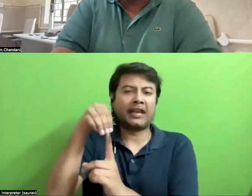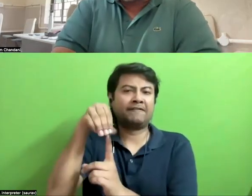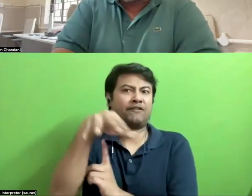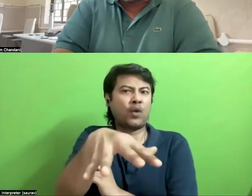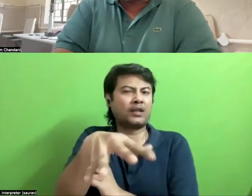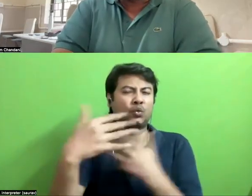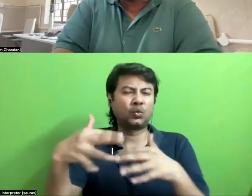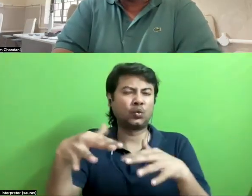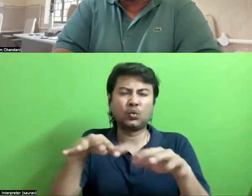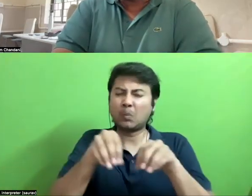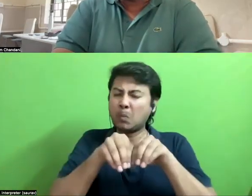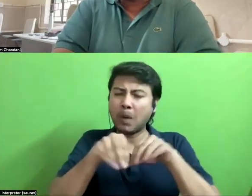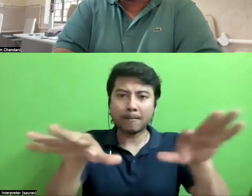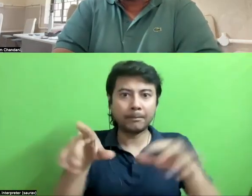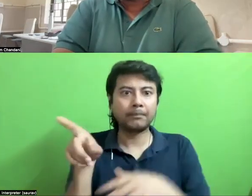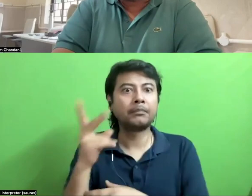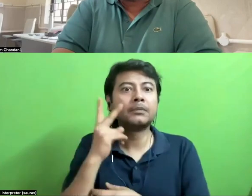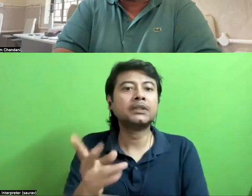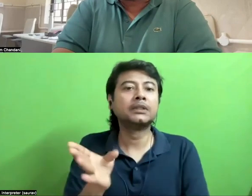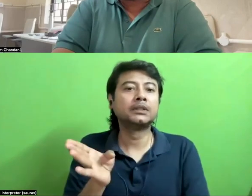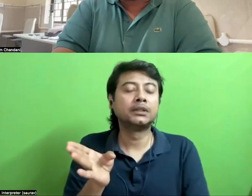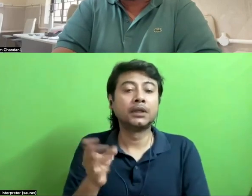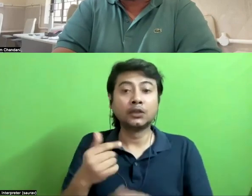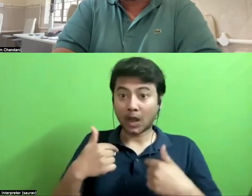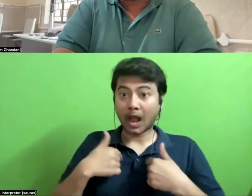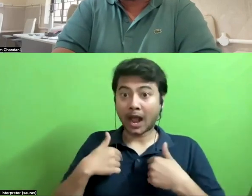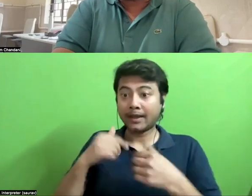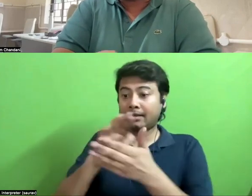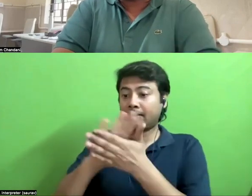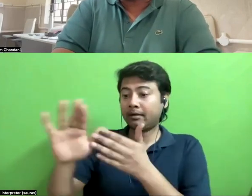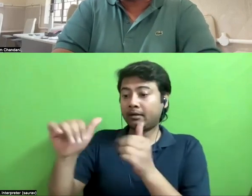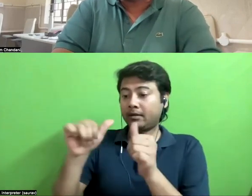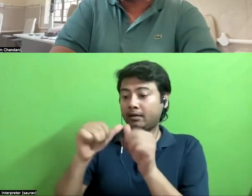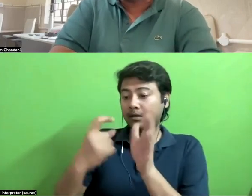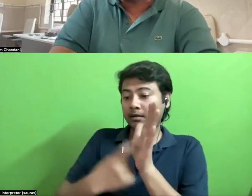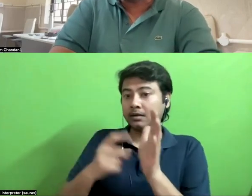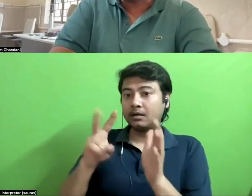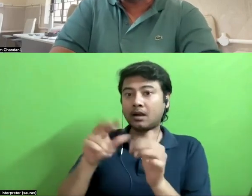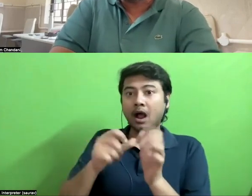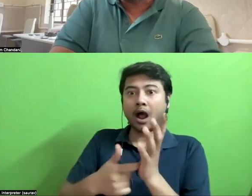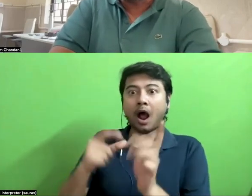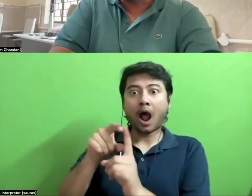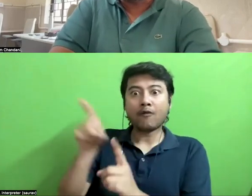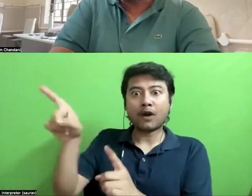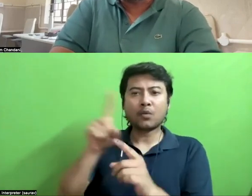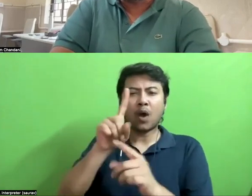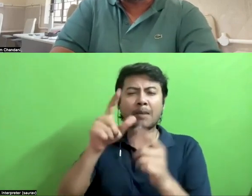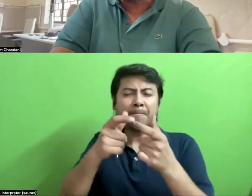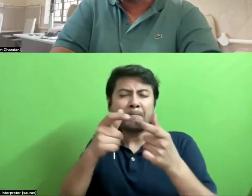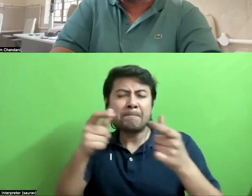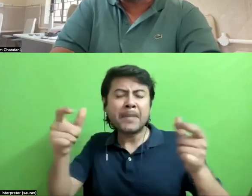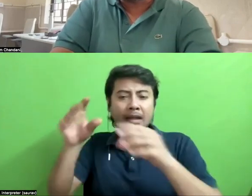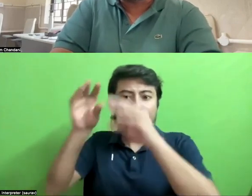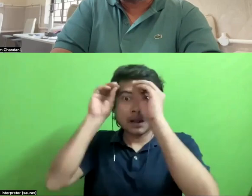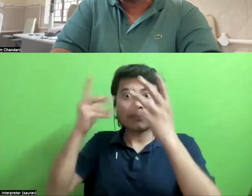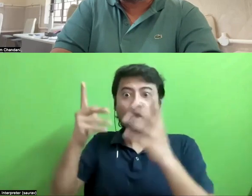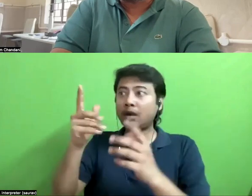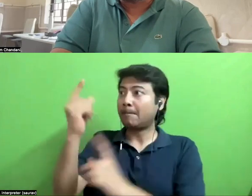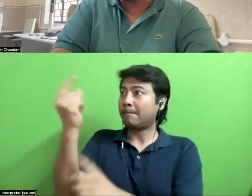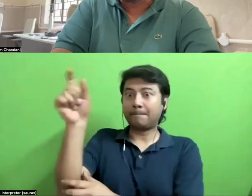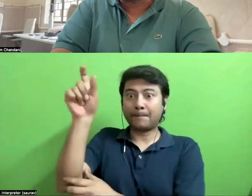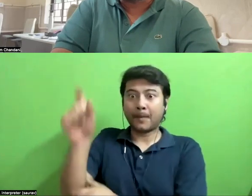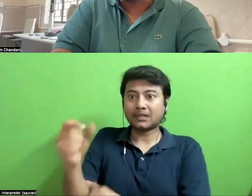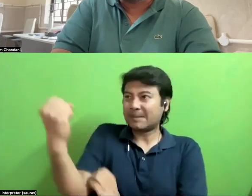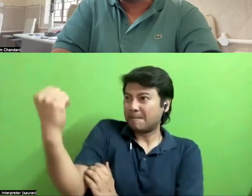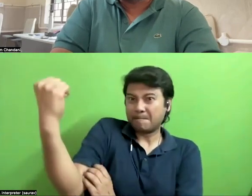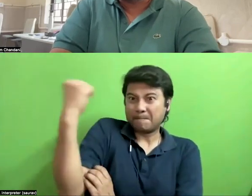main, for me, the biggest takeaway from Harvard was how do we put the power away from people with influence and how can it be